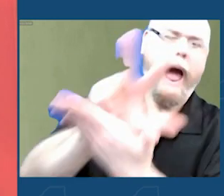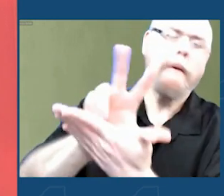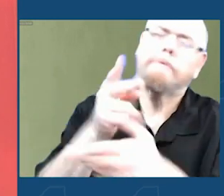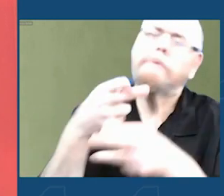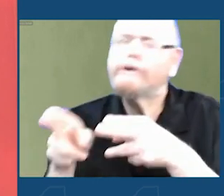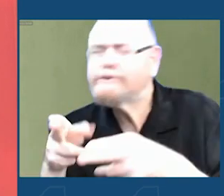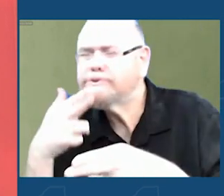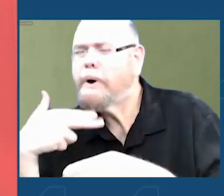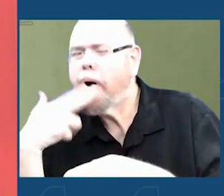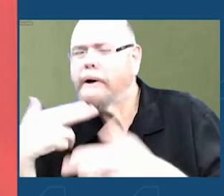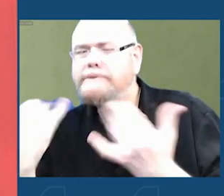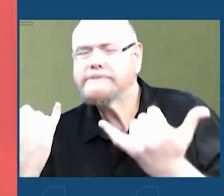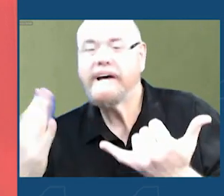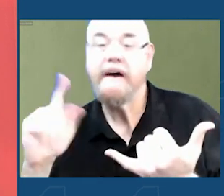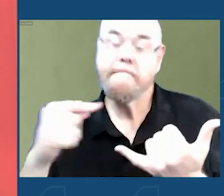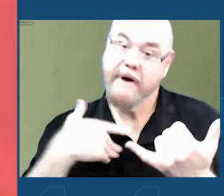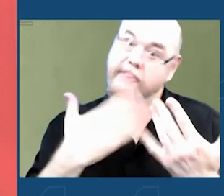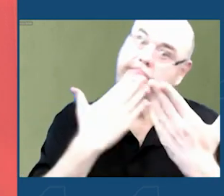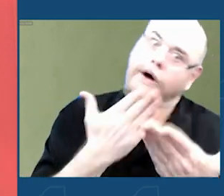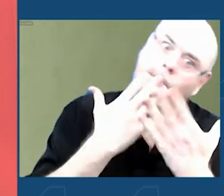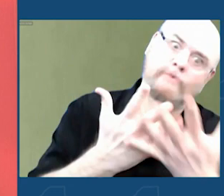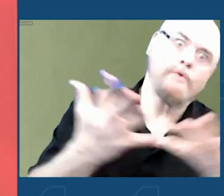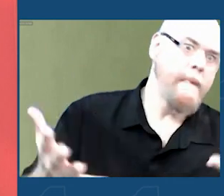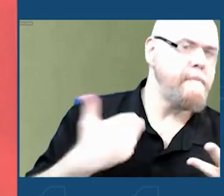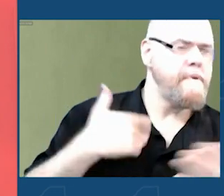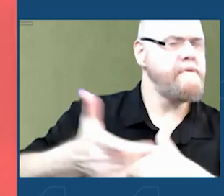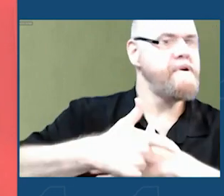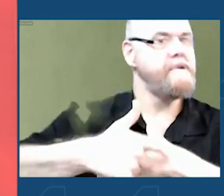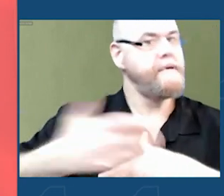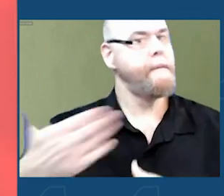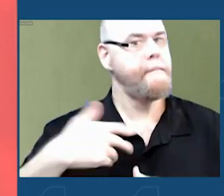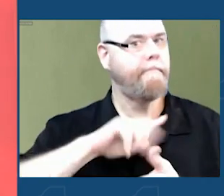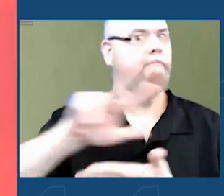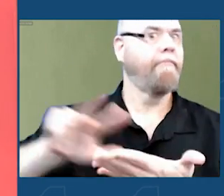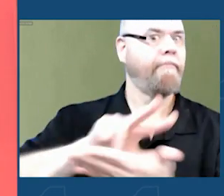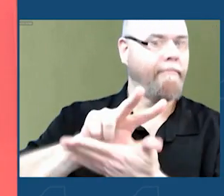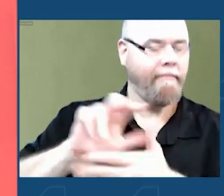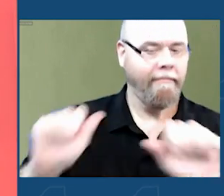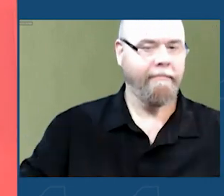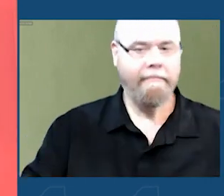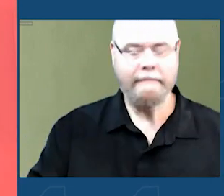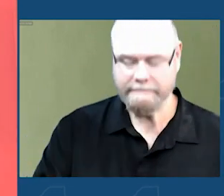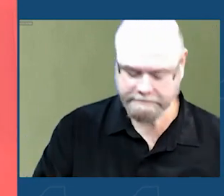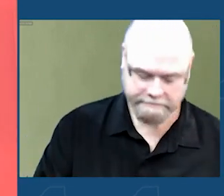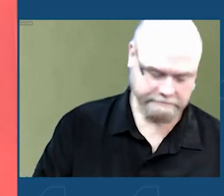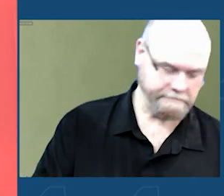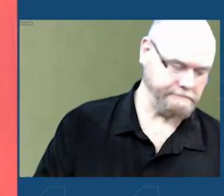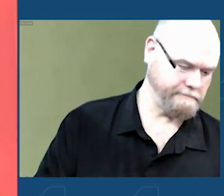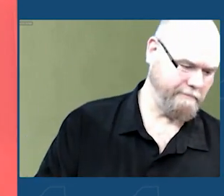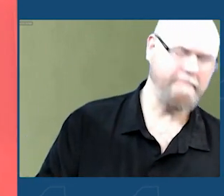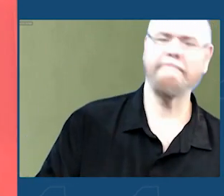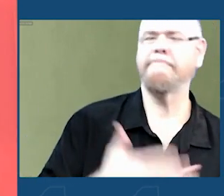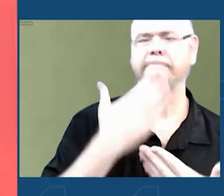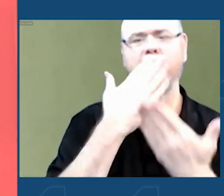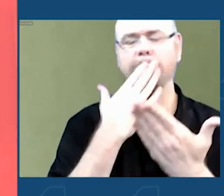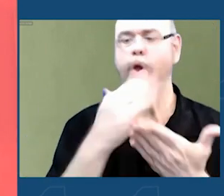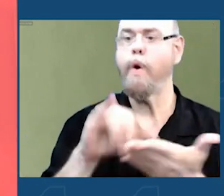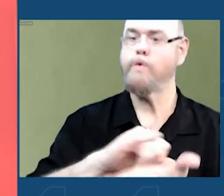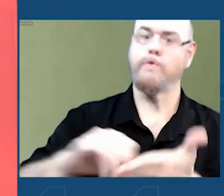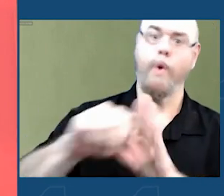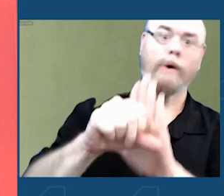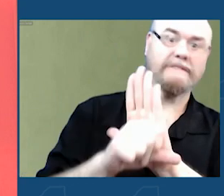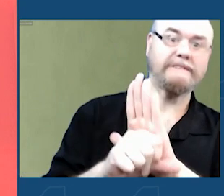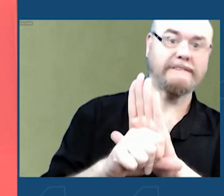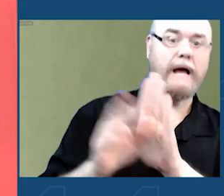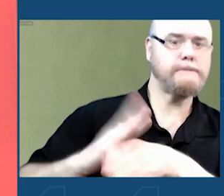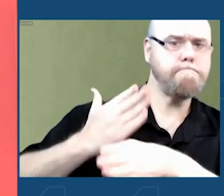so much. And for this New York State's partnership on our capital project